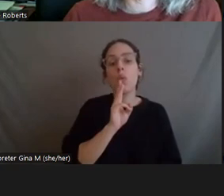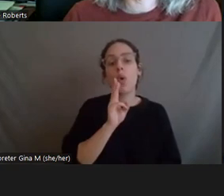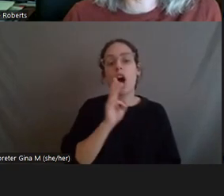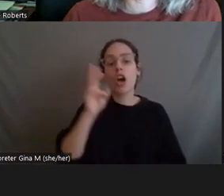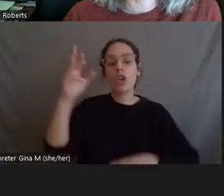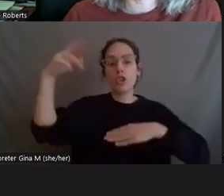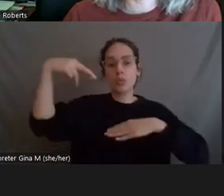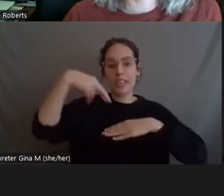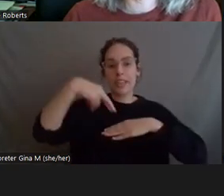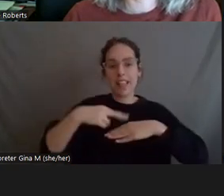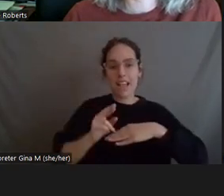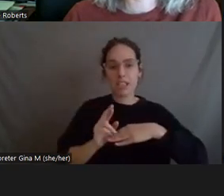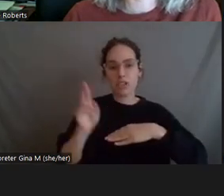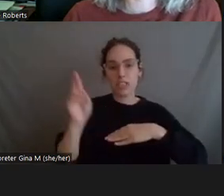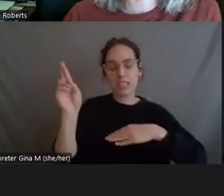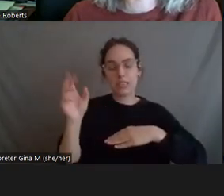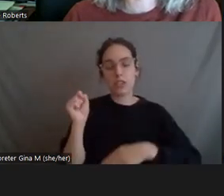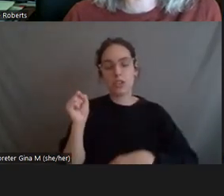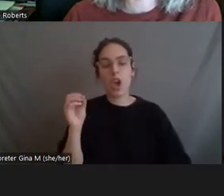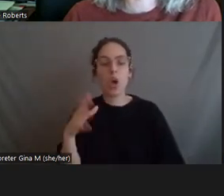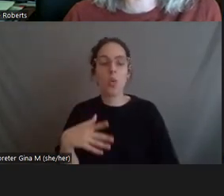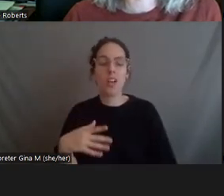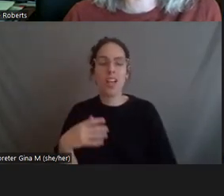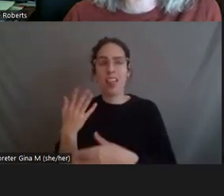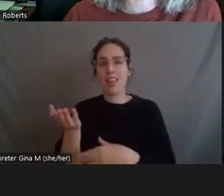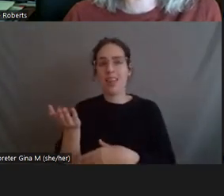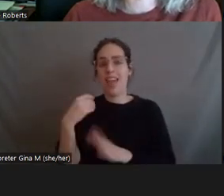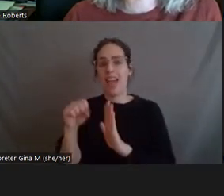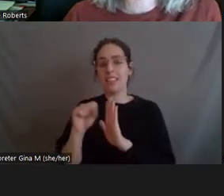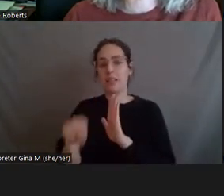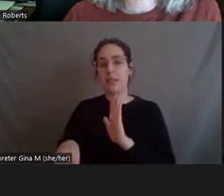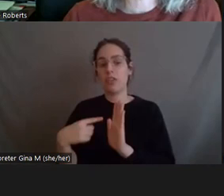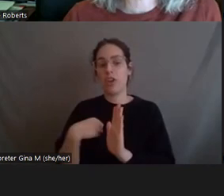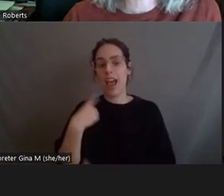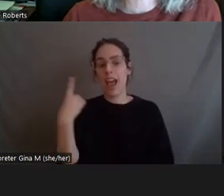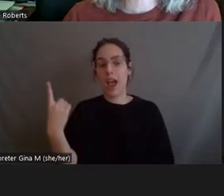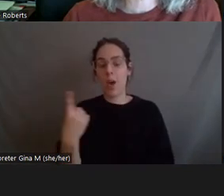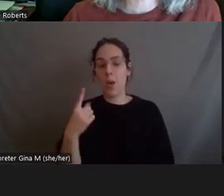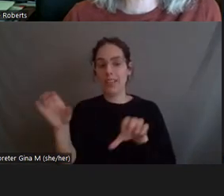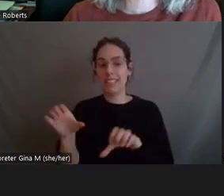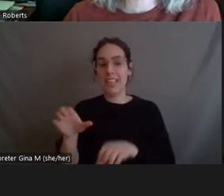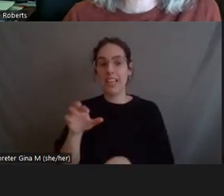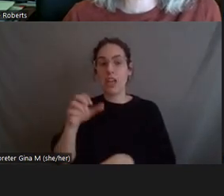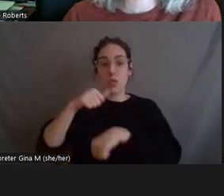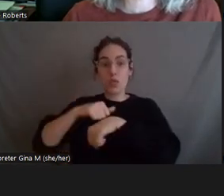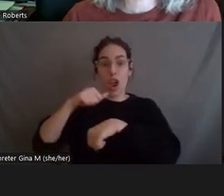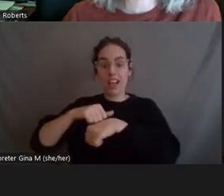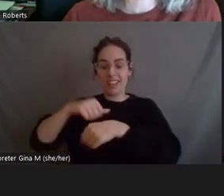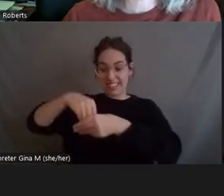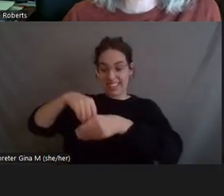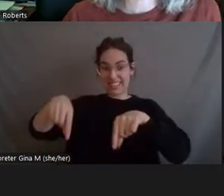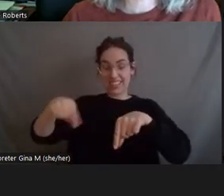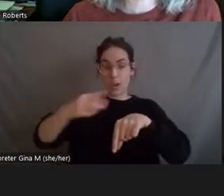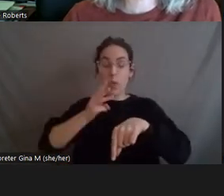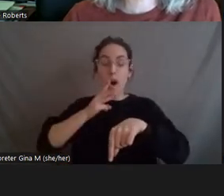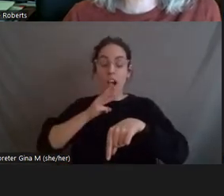last semester, I did only rocks in the water. But this semester,